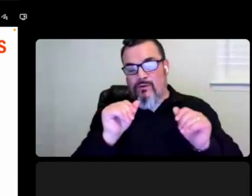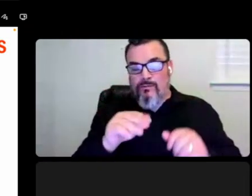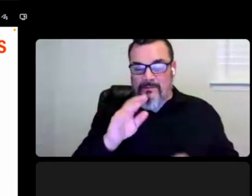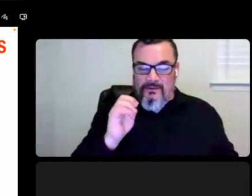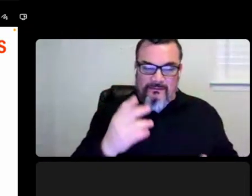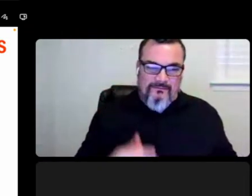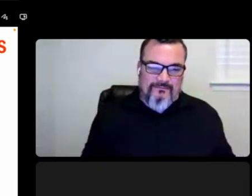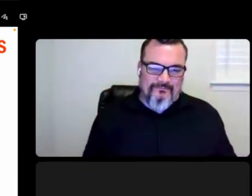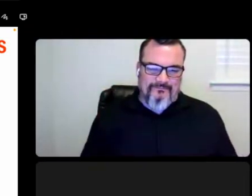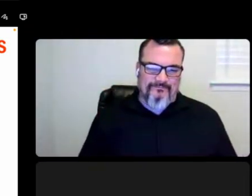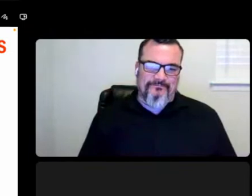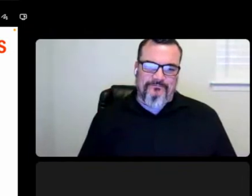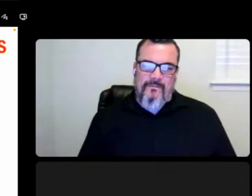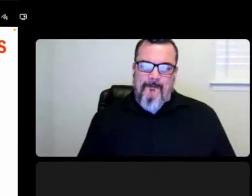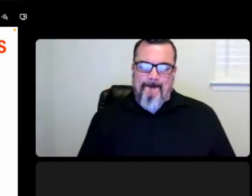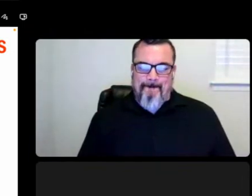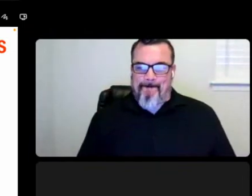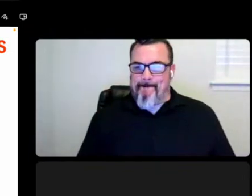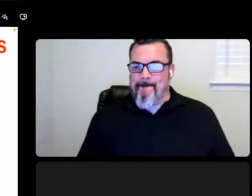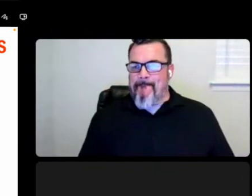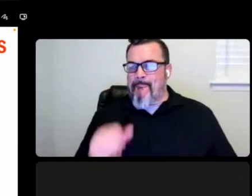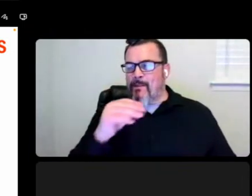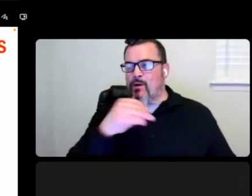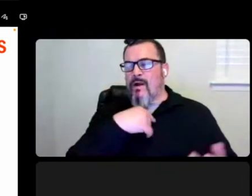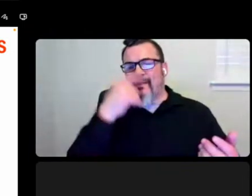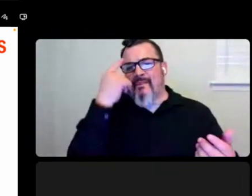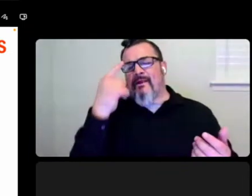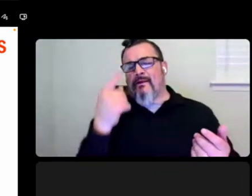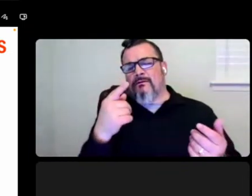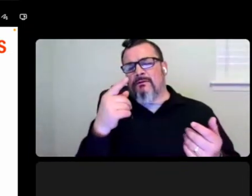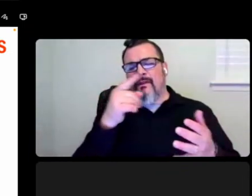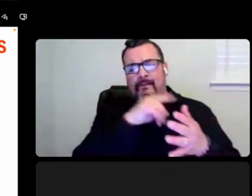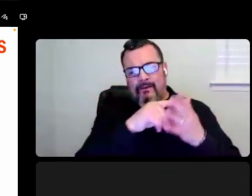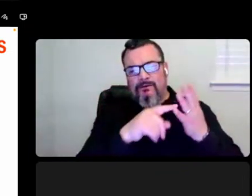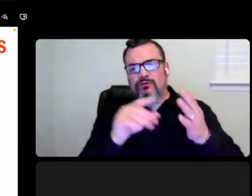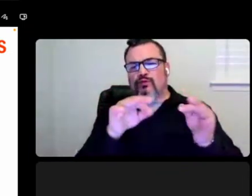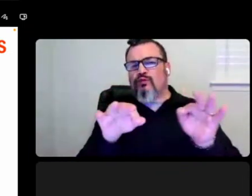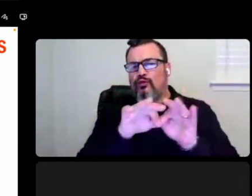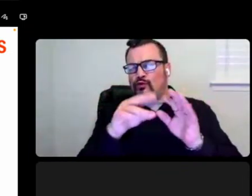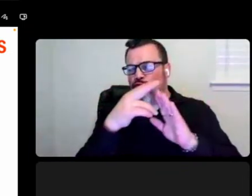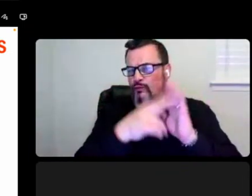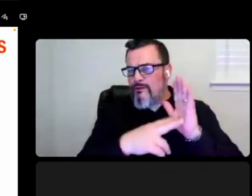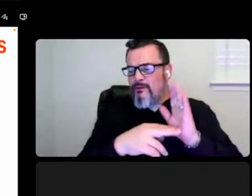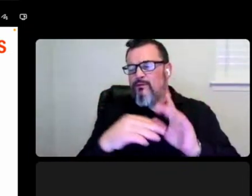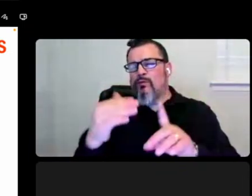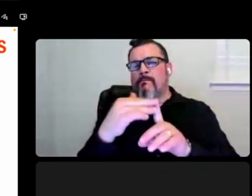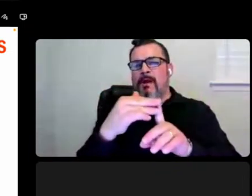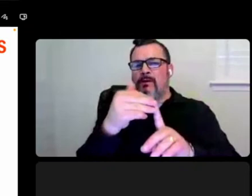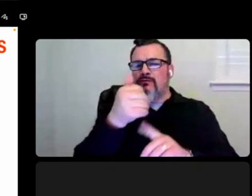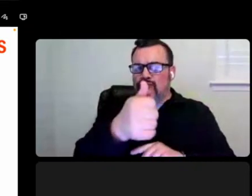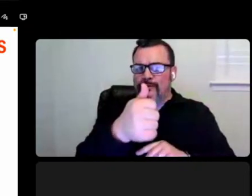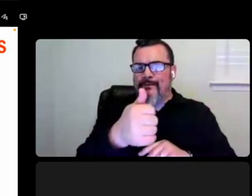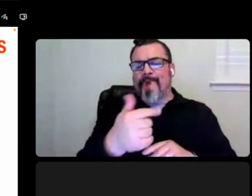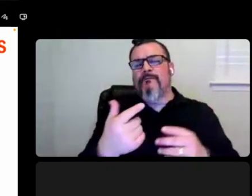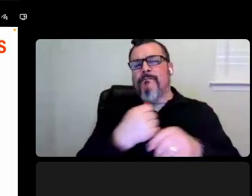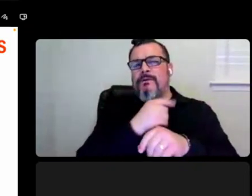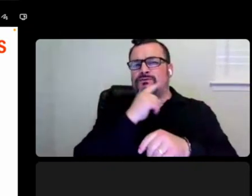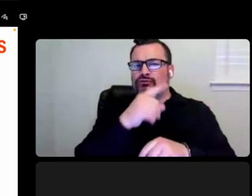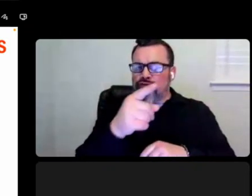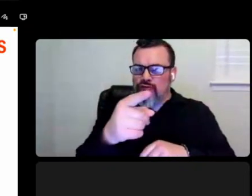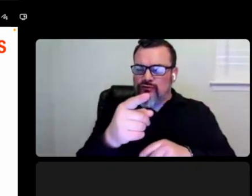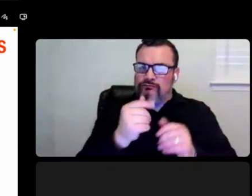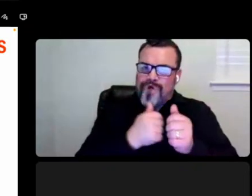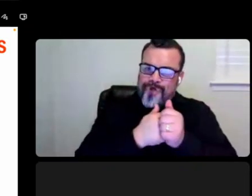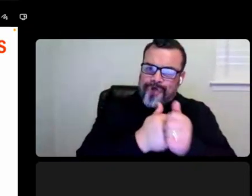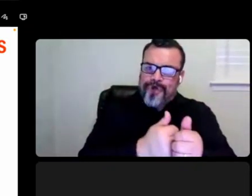could be. So I think that these are worth reading, reminding yourself, making sure you're adhering to